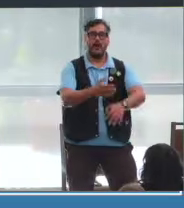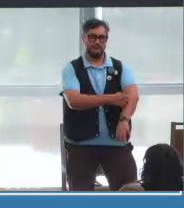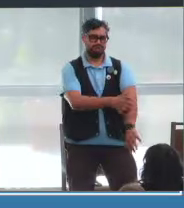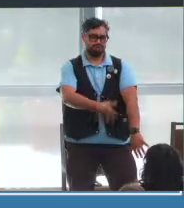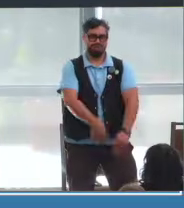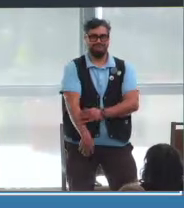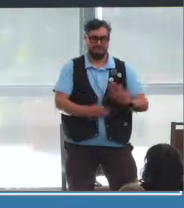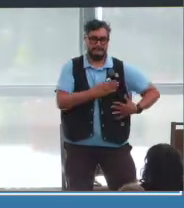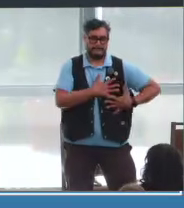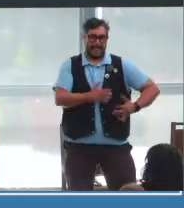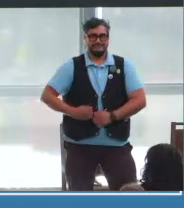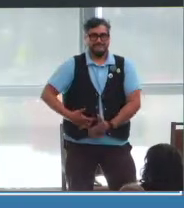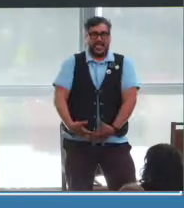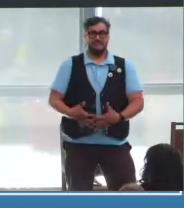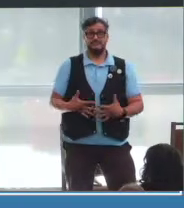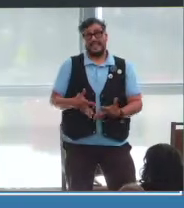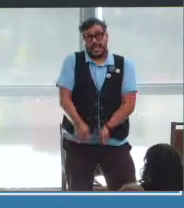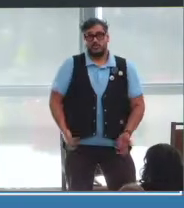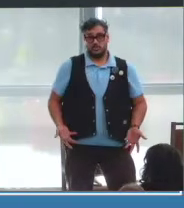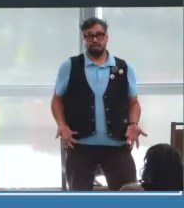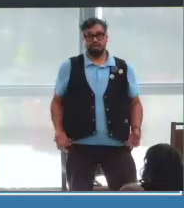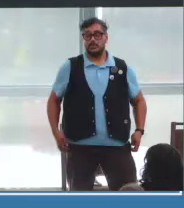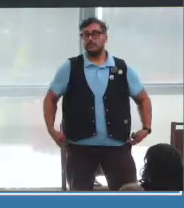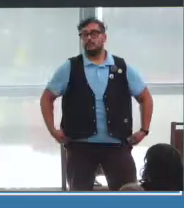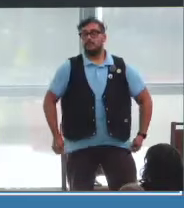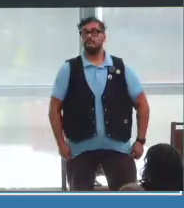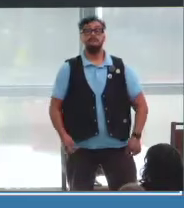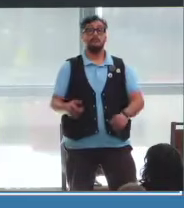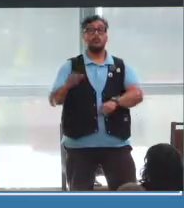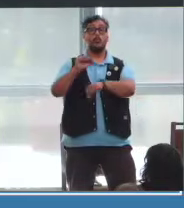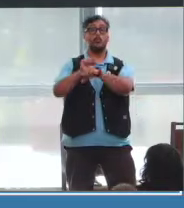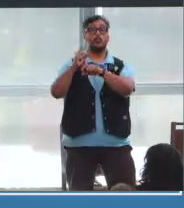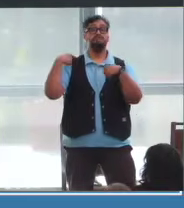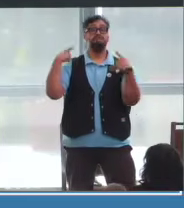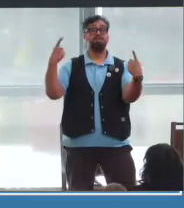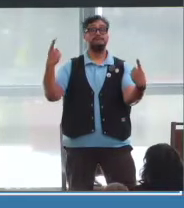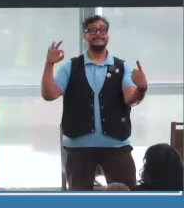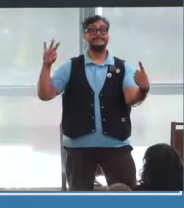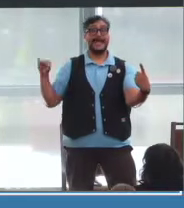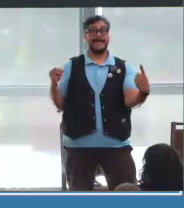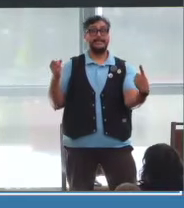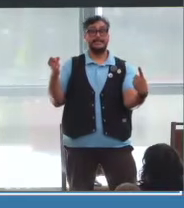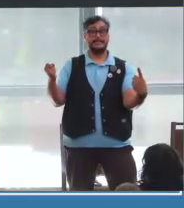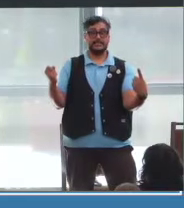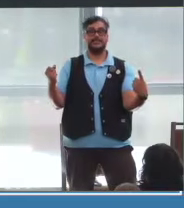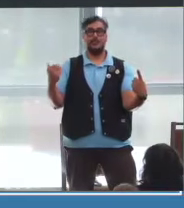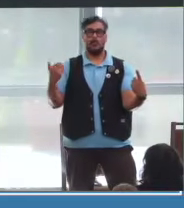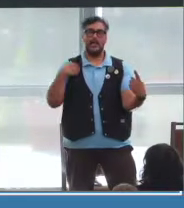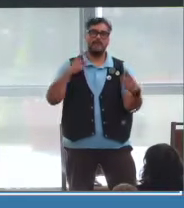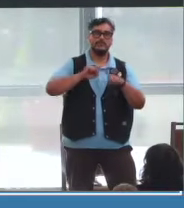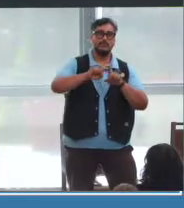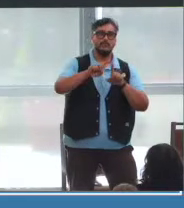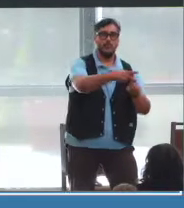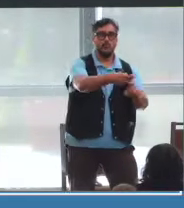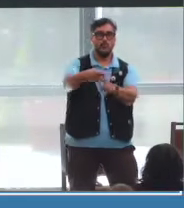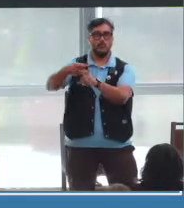damage. So from work done in the 1990s, where recruits to the